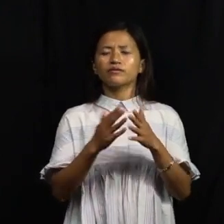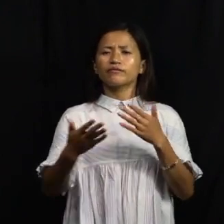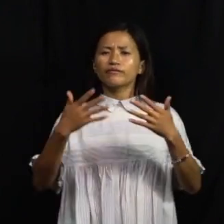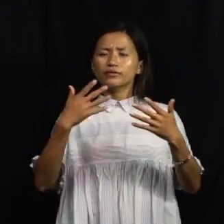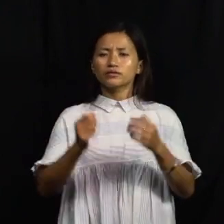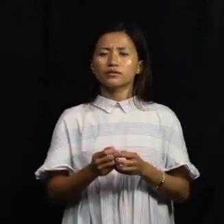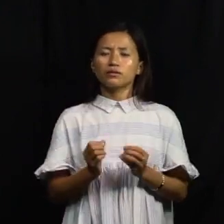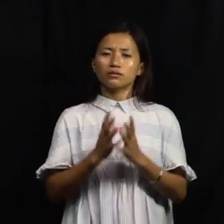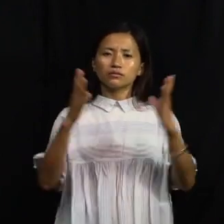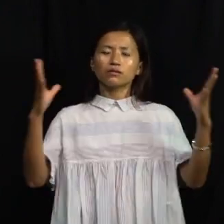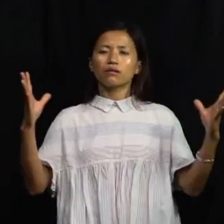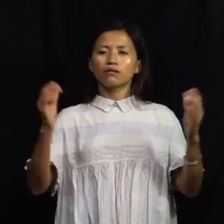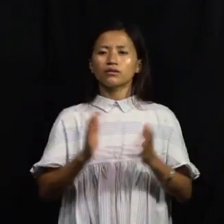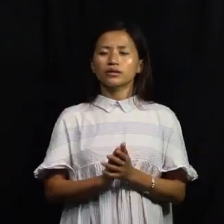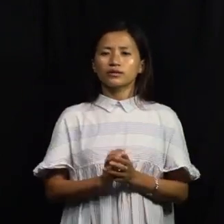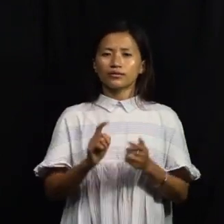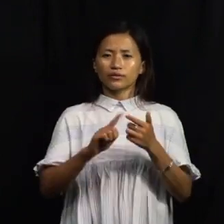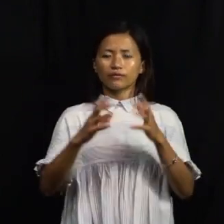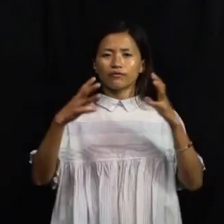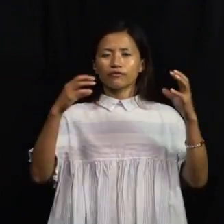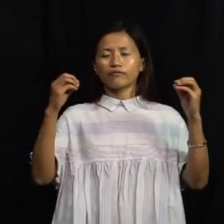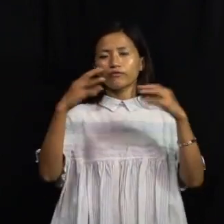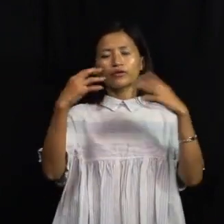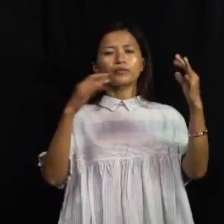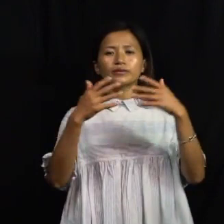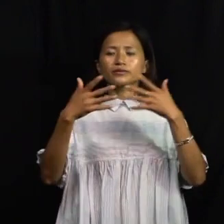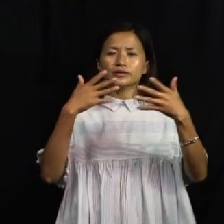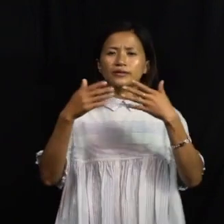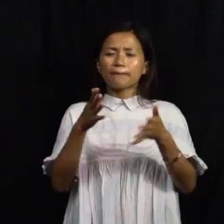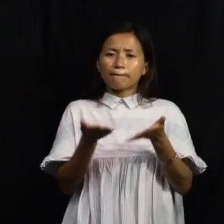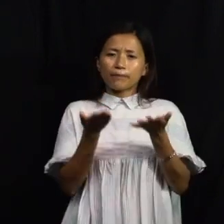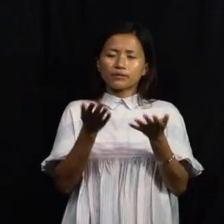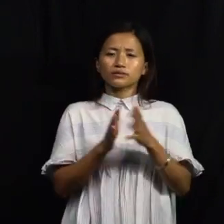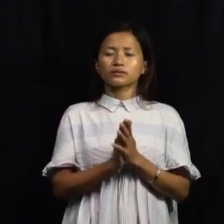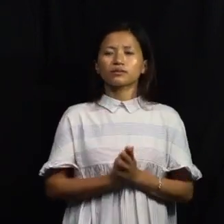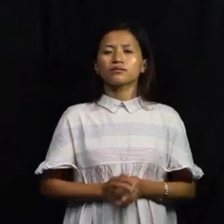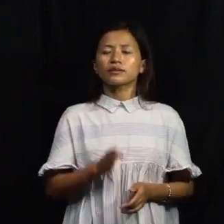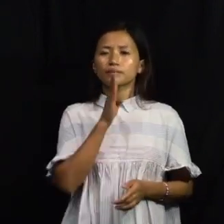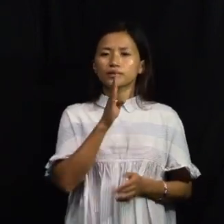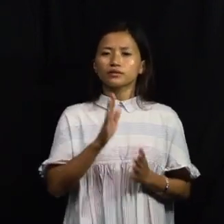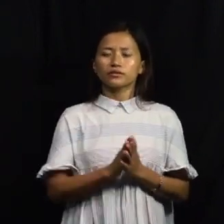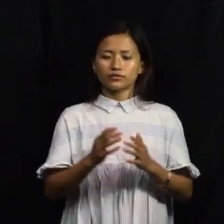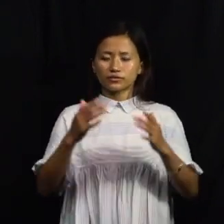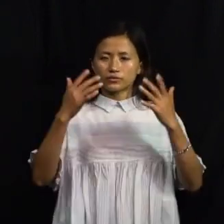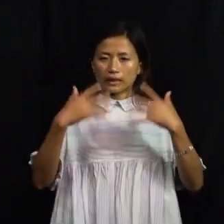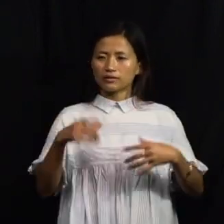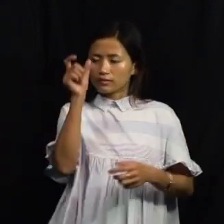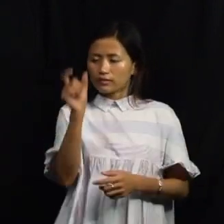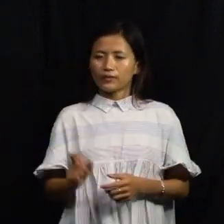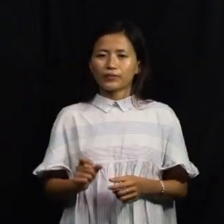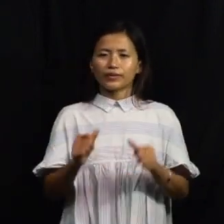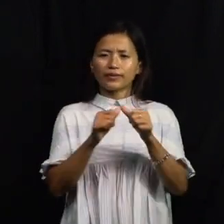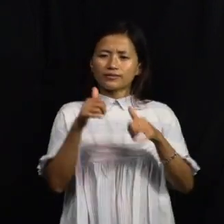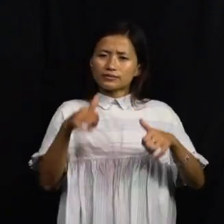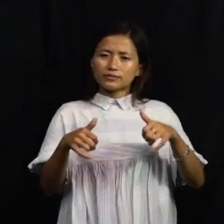of environmental imbalance in our environment, isn't it? That is because of human activities, right? So